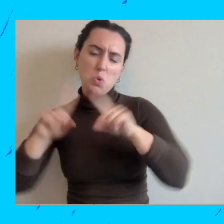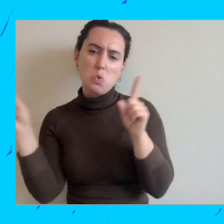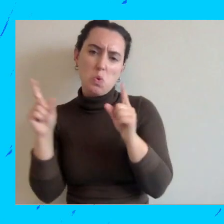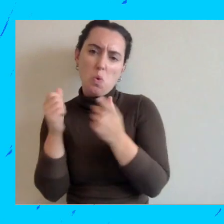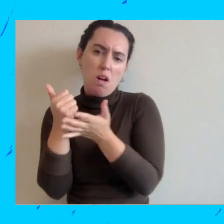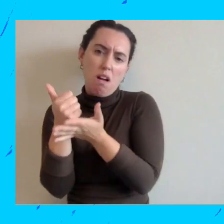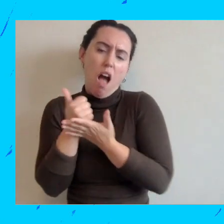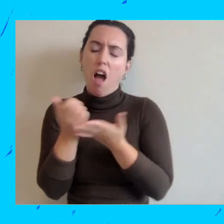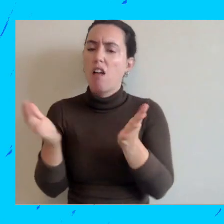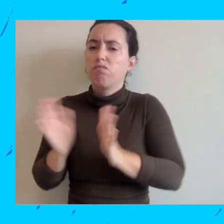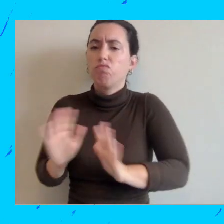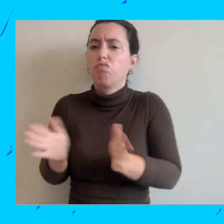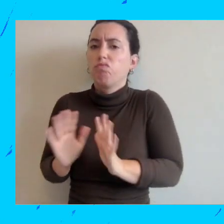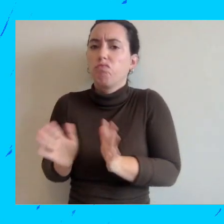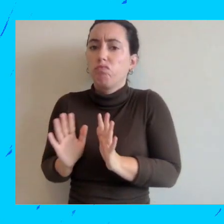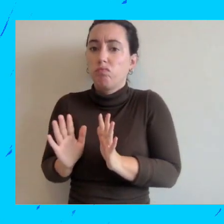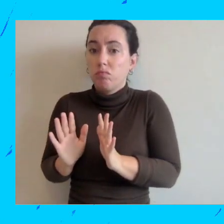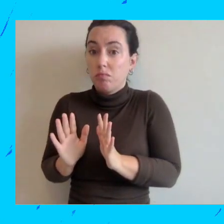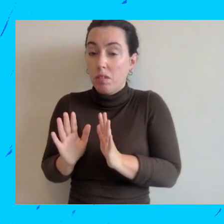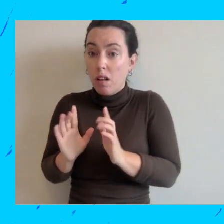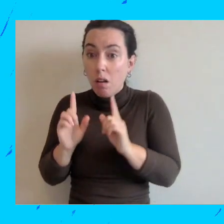the vaccine was related to,